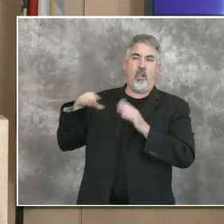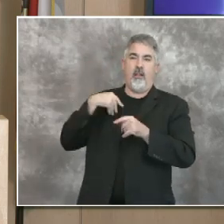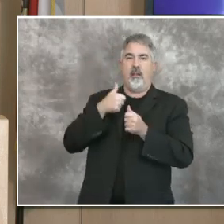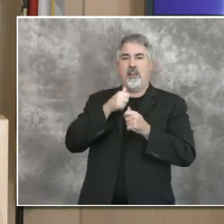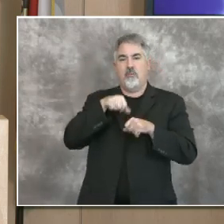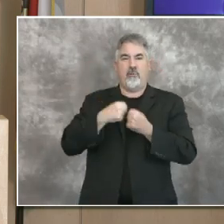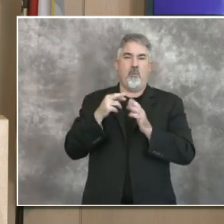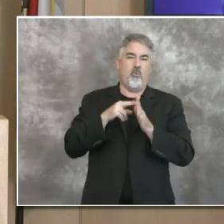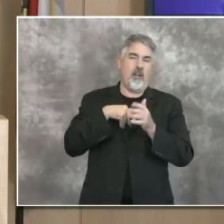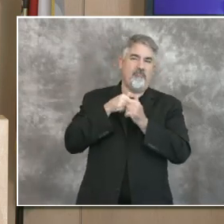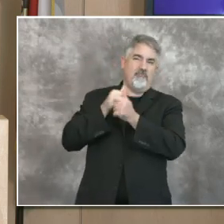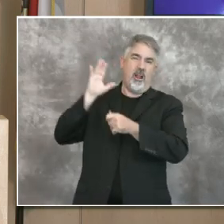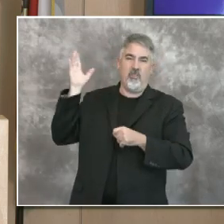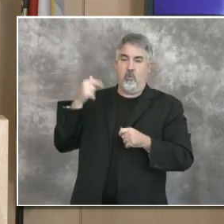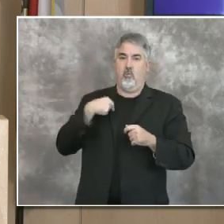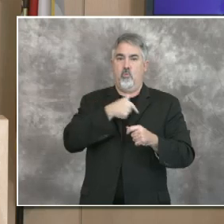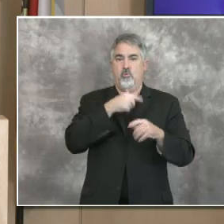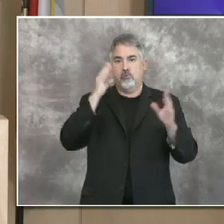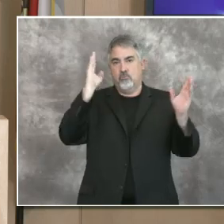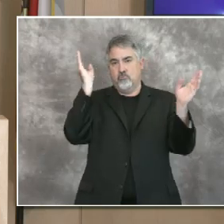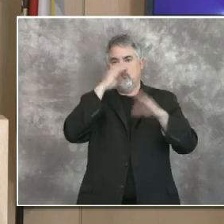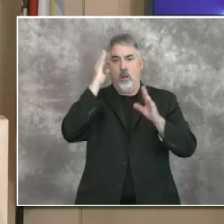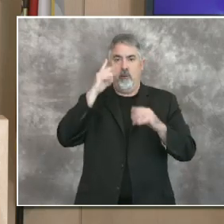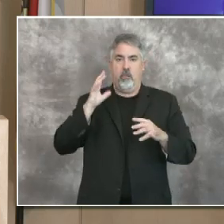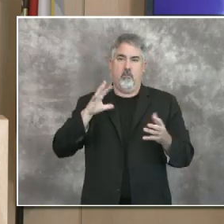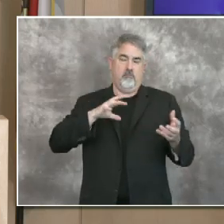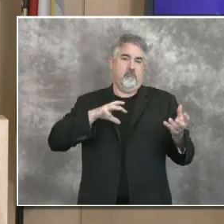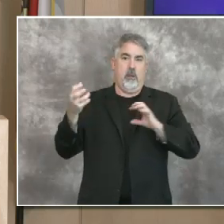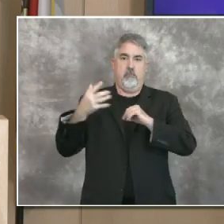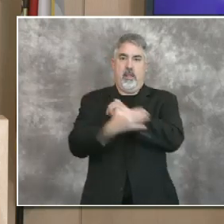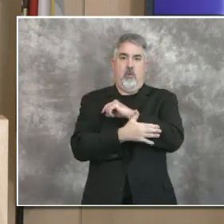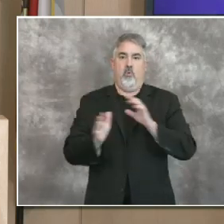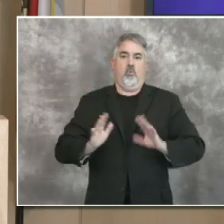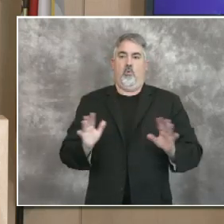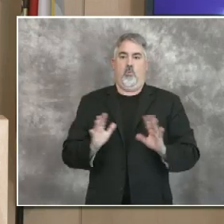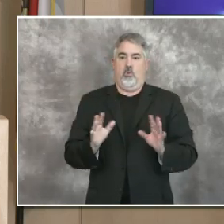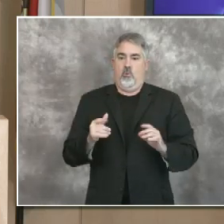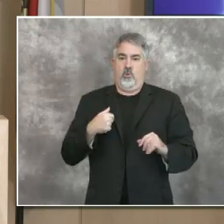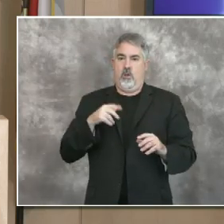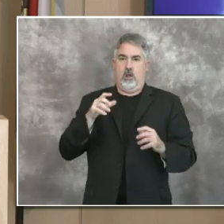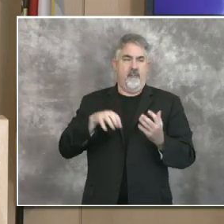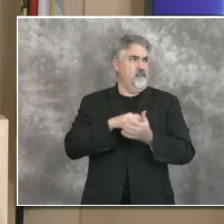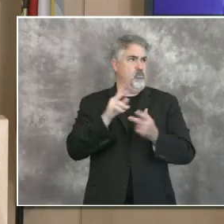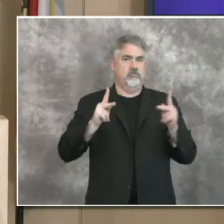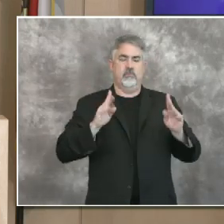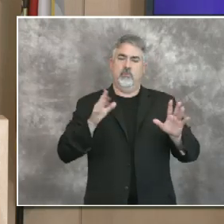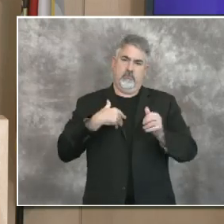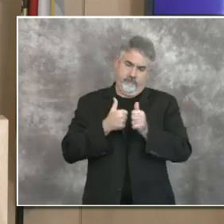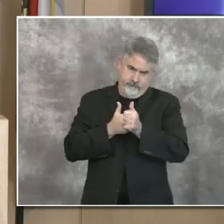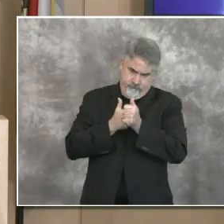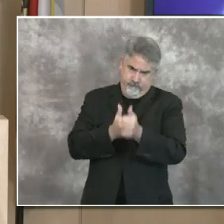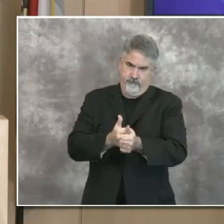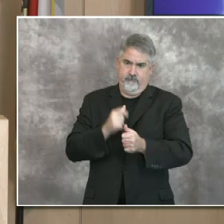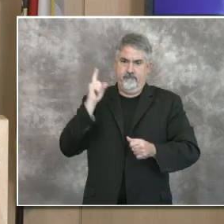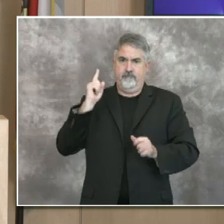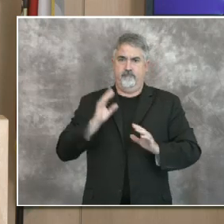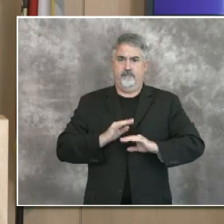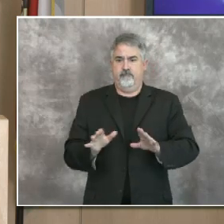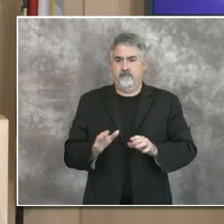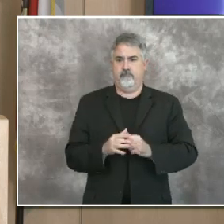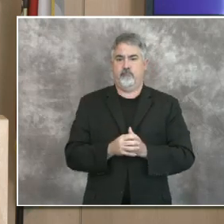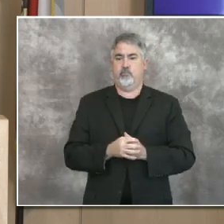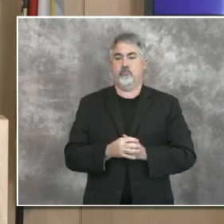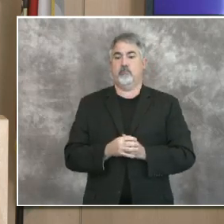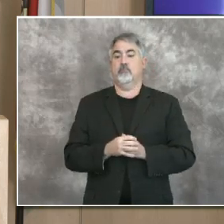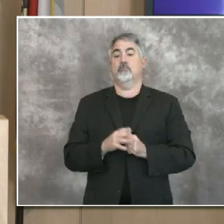just confuse people. And let's be real. People are not going to feel comfortable going back to